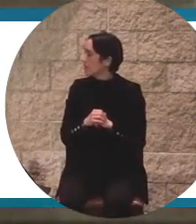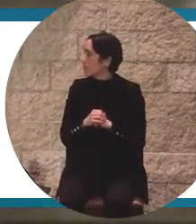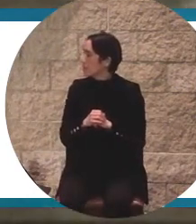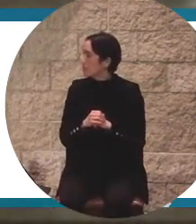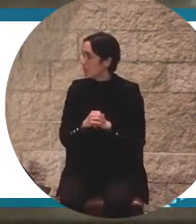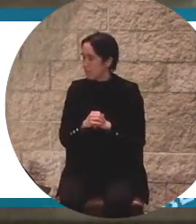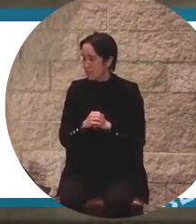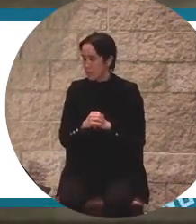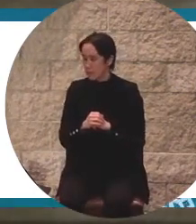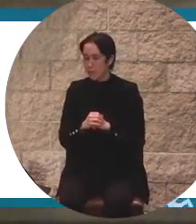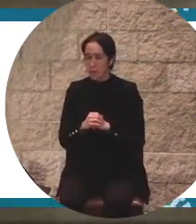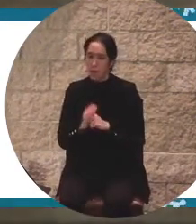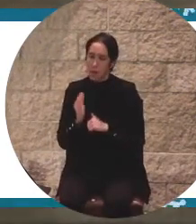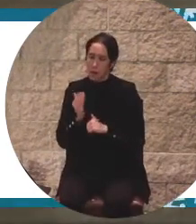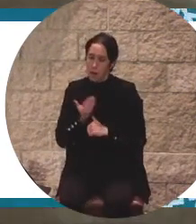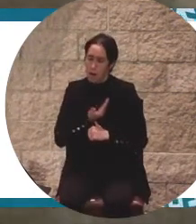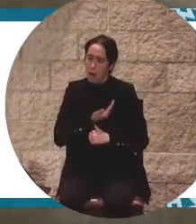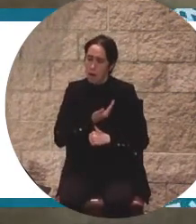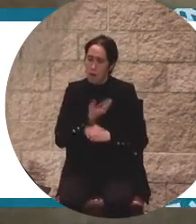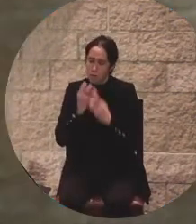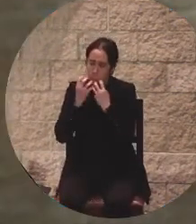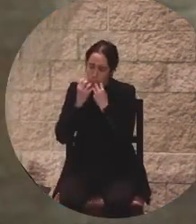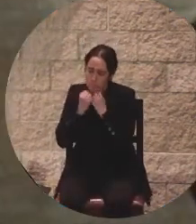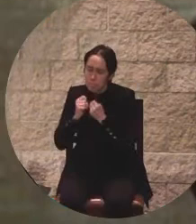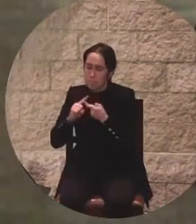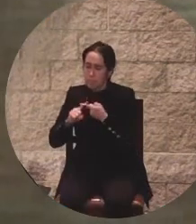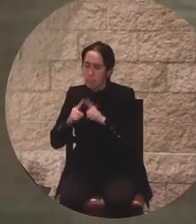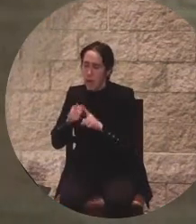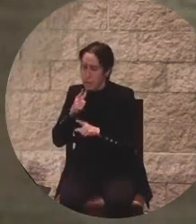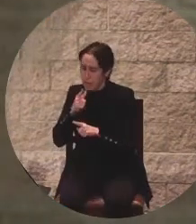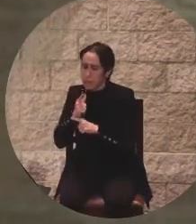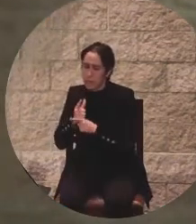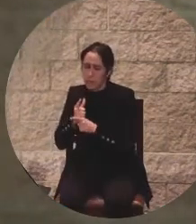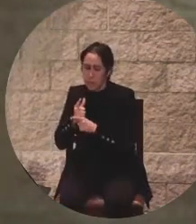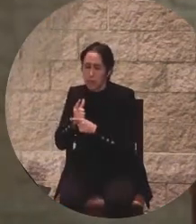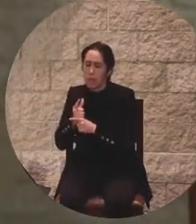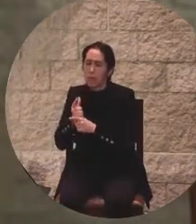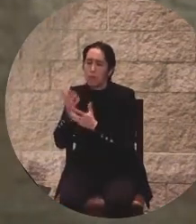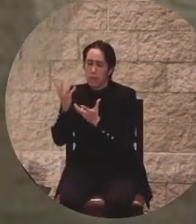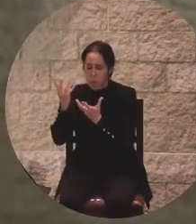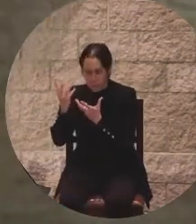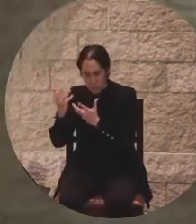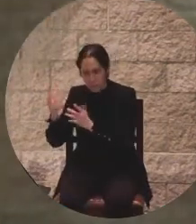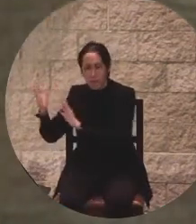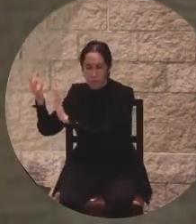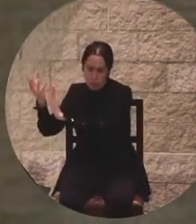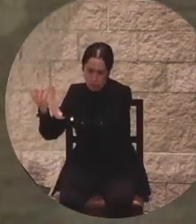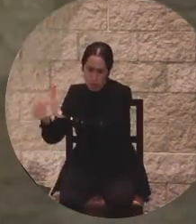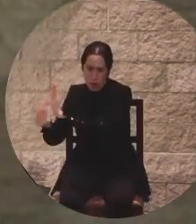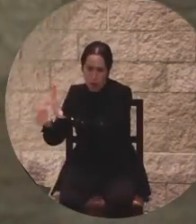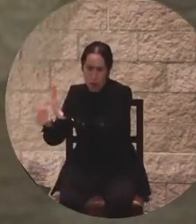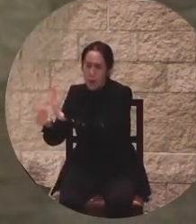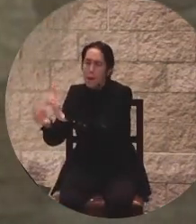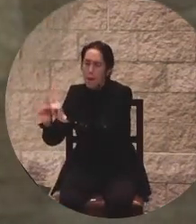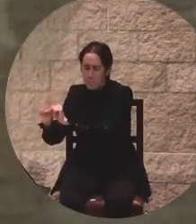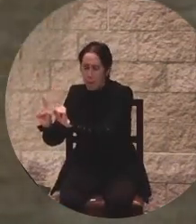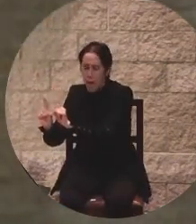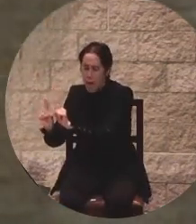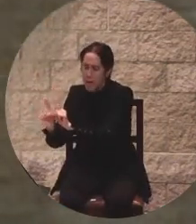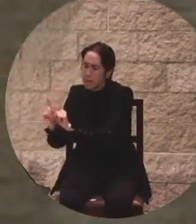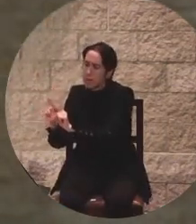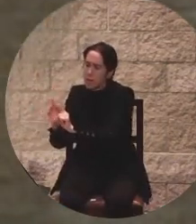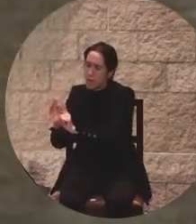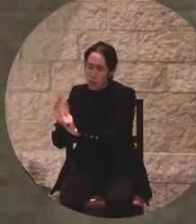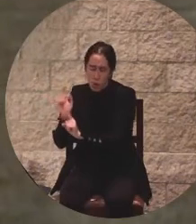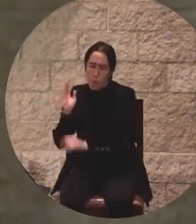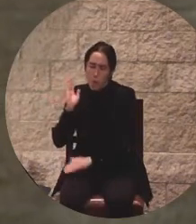Our very dear friend and sister has gone home, but she is staying with us, and she'll always be with us, and I